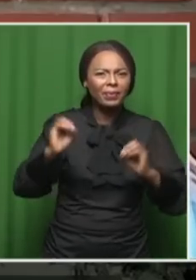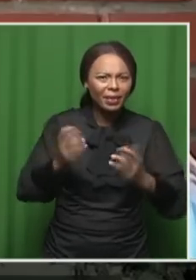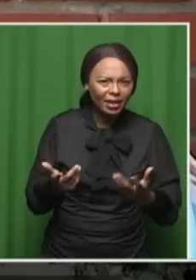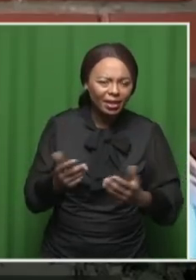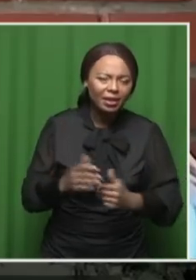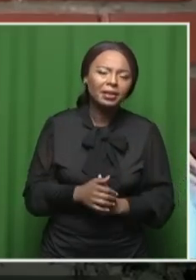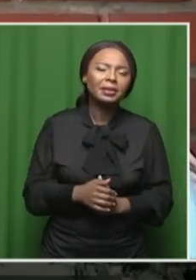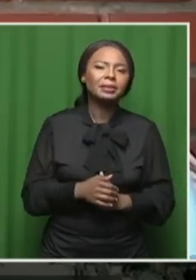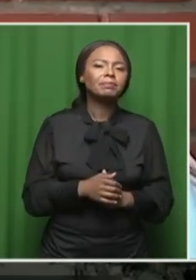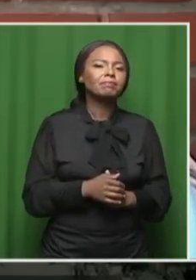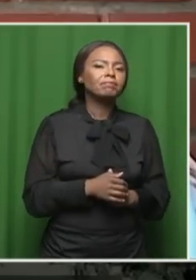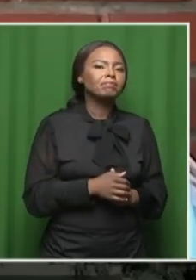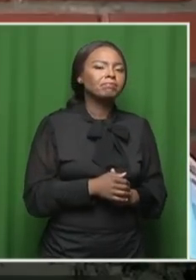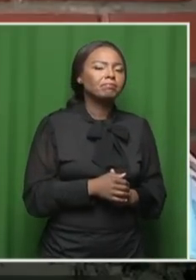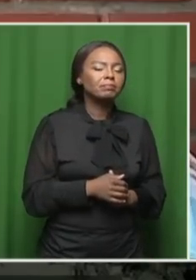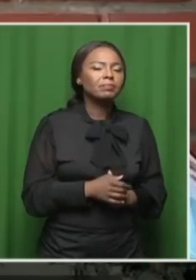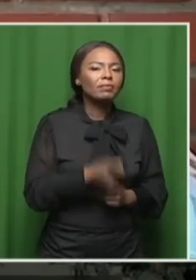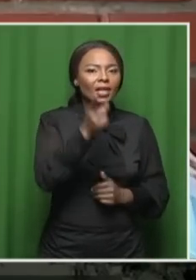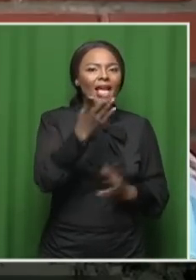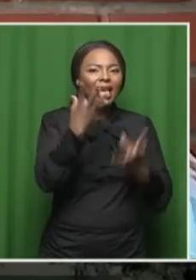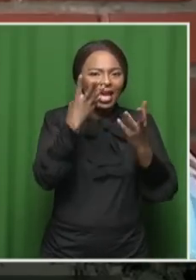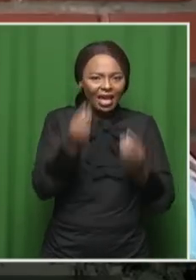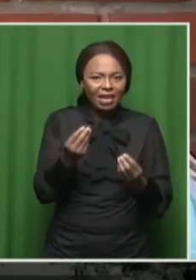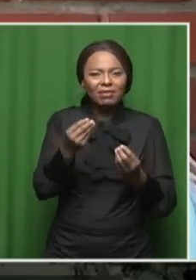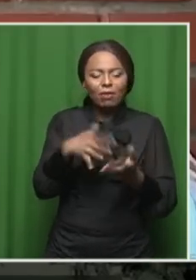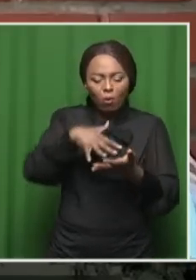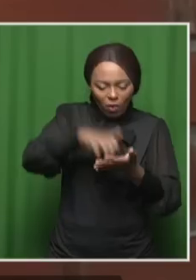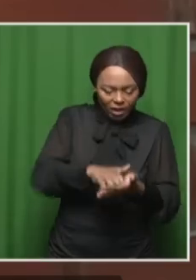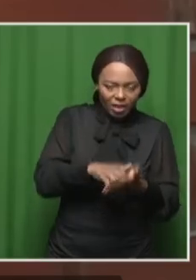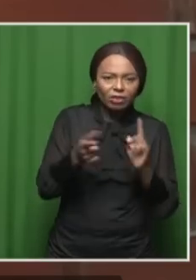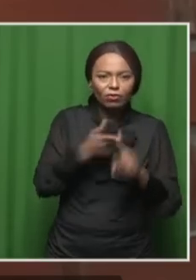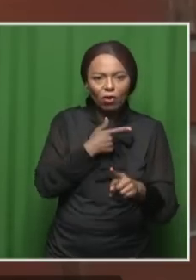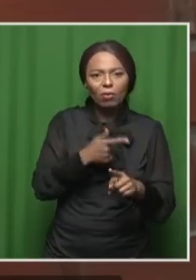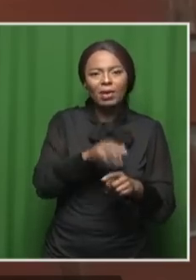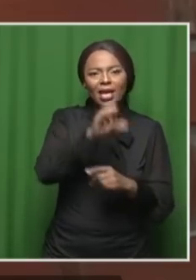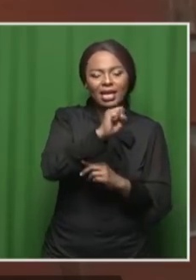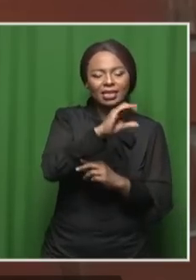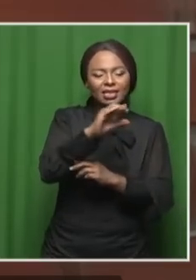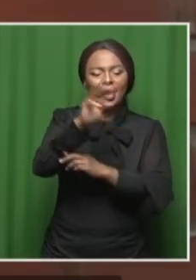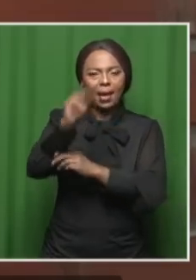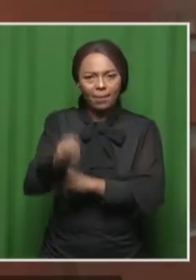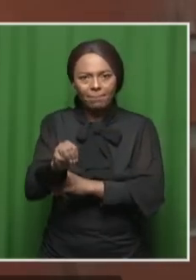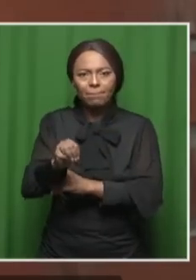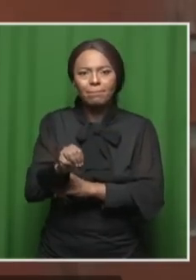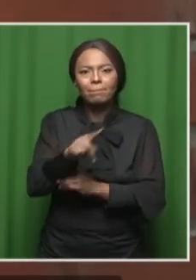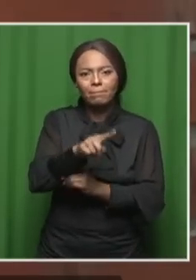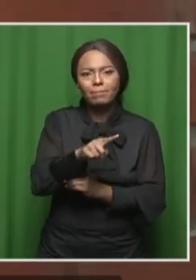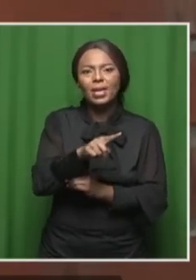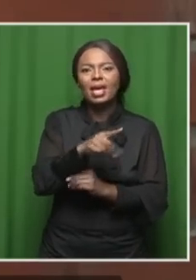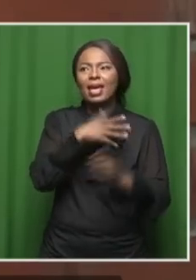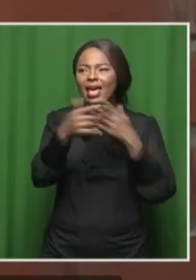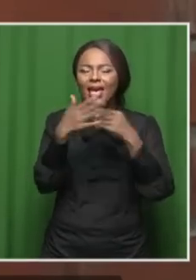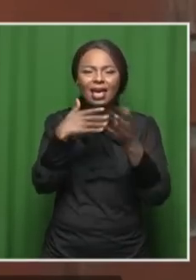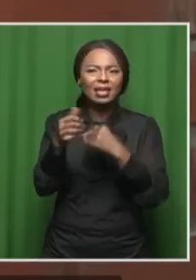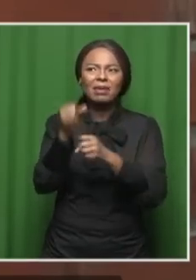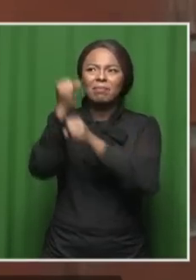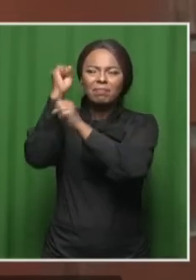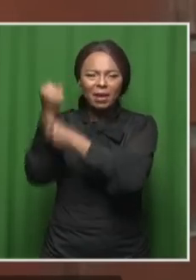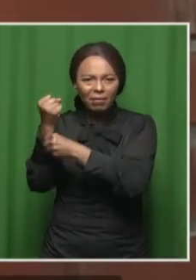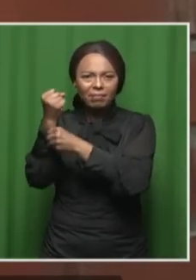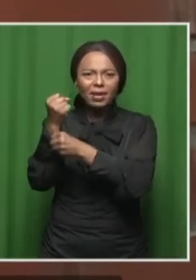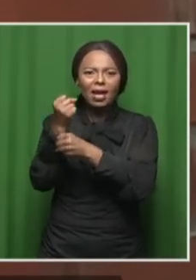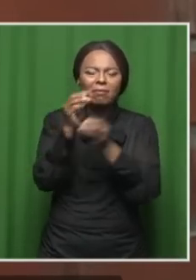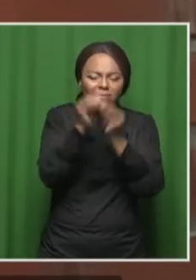There was actually a weakness in our supply chain, because at every facility that produces any other